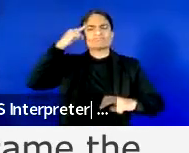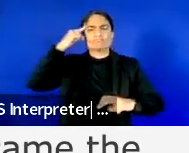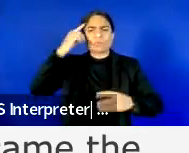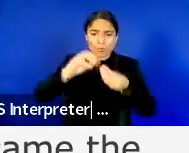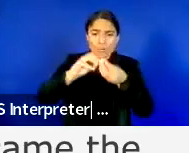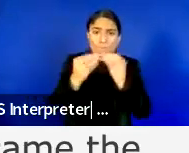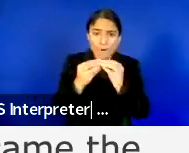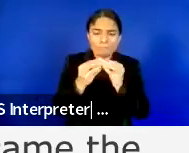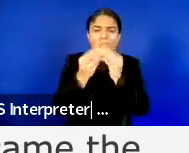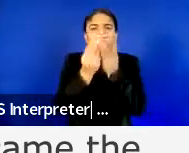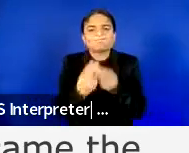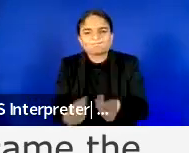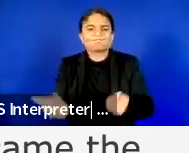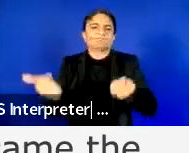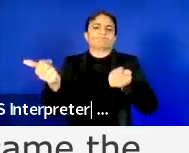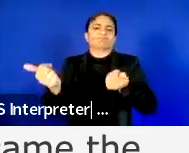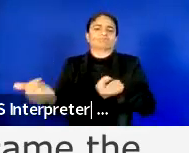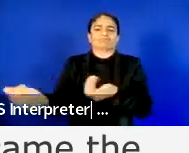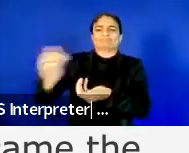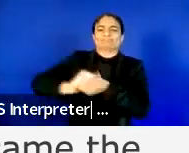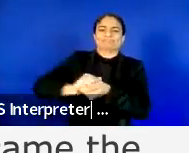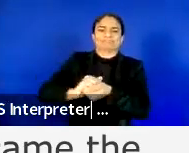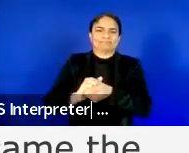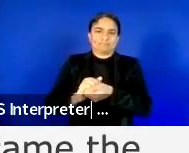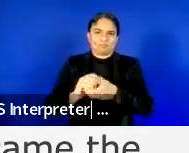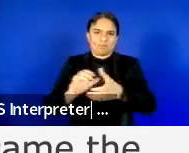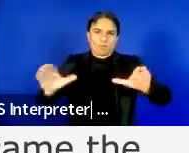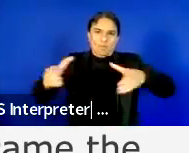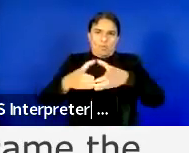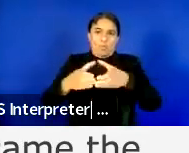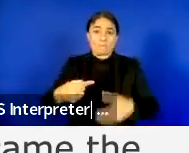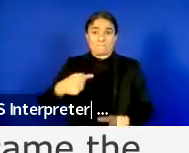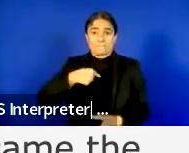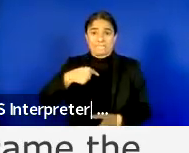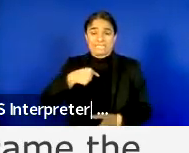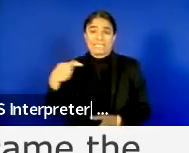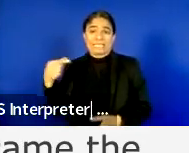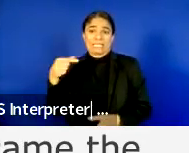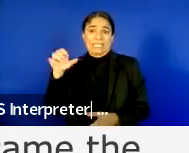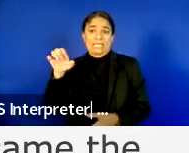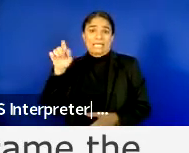that out of the anger that we had during the Generation Equality Forum,